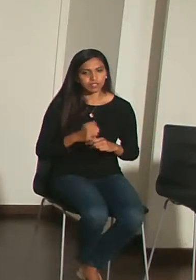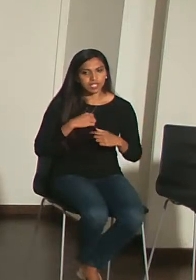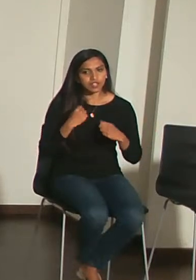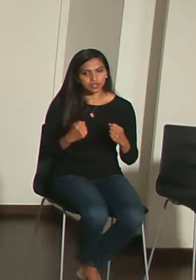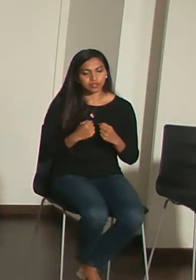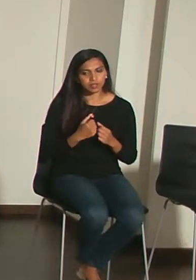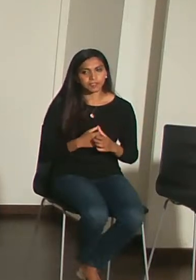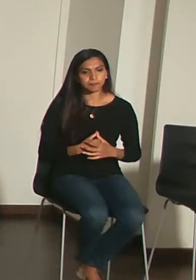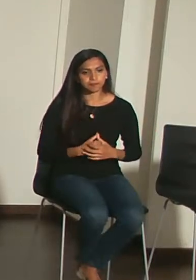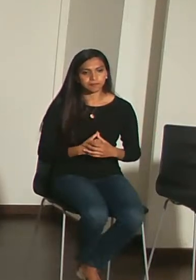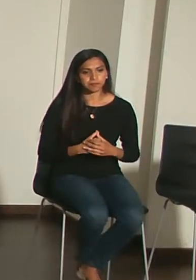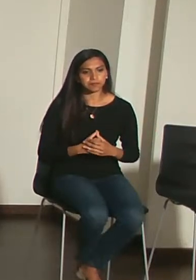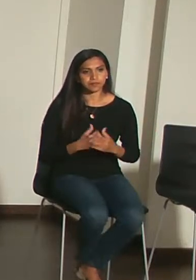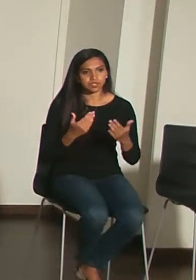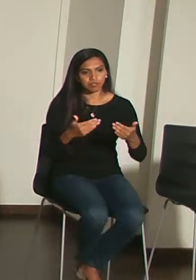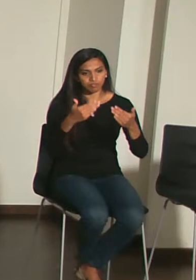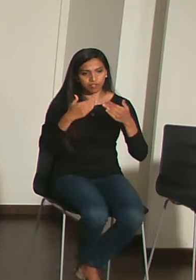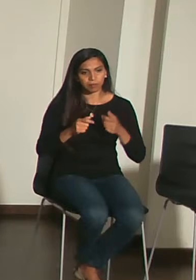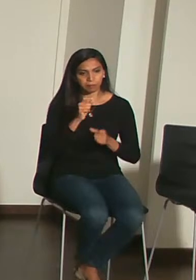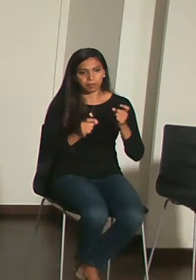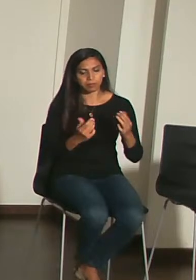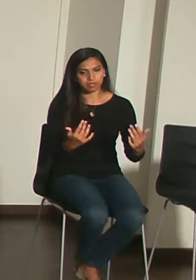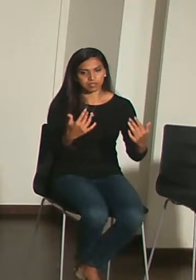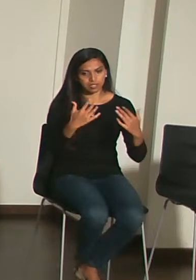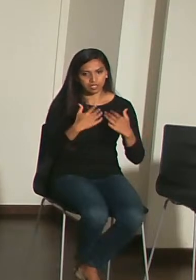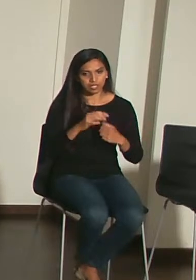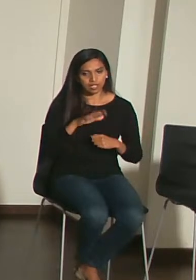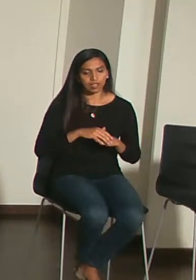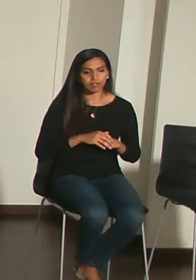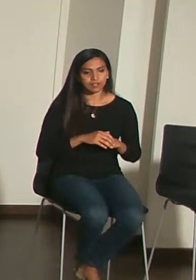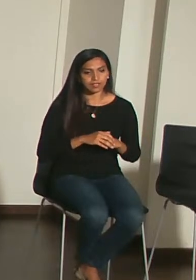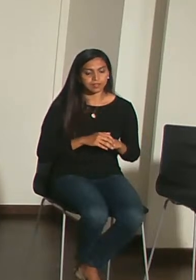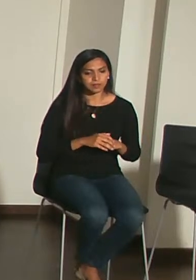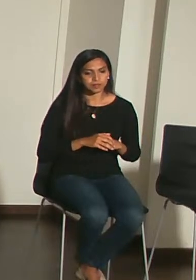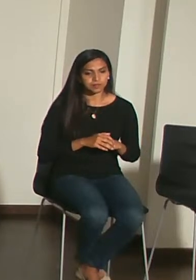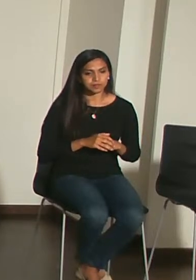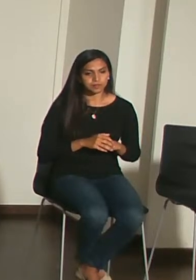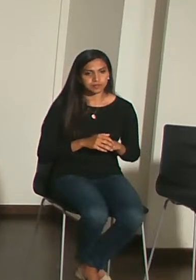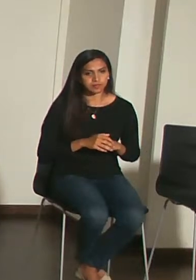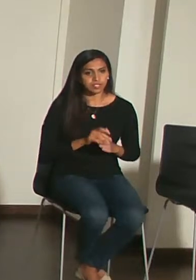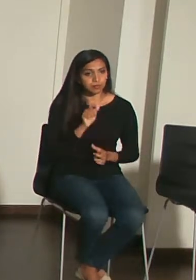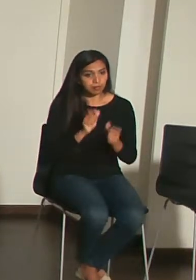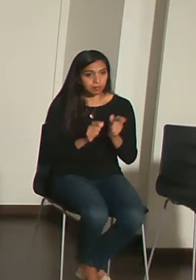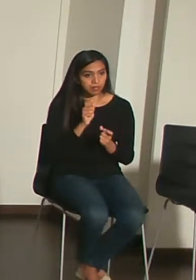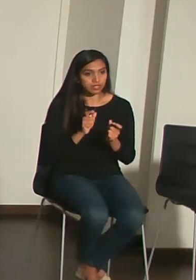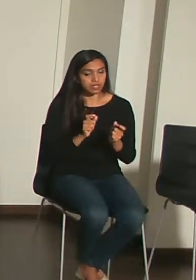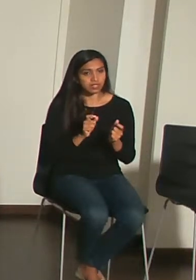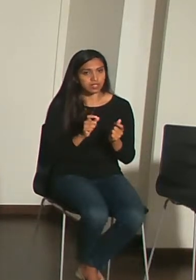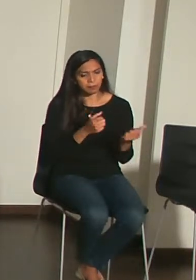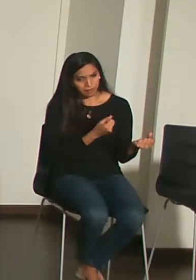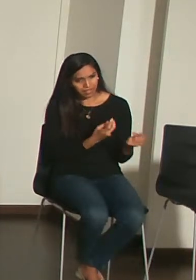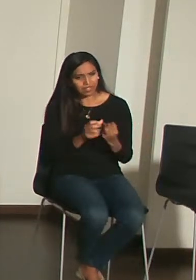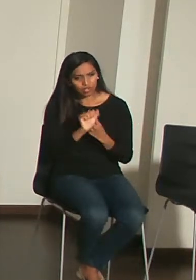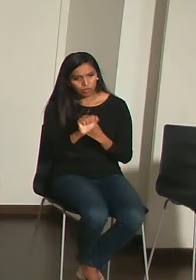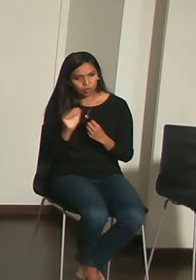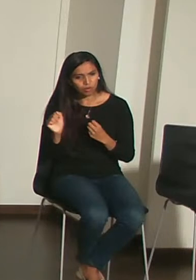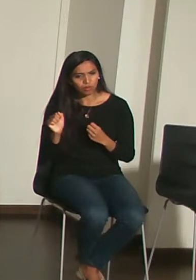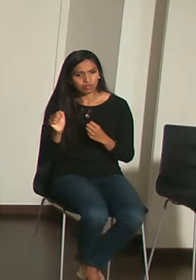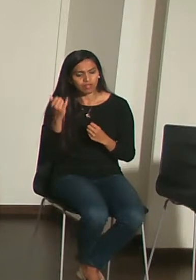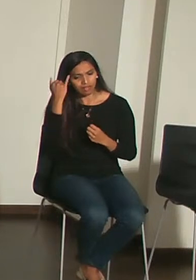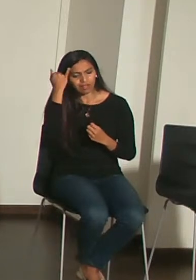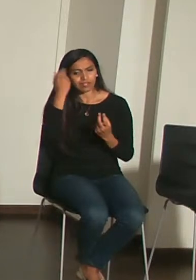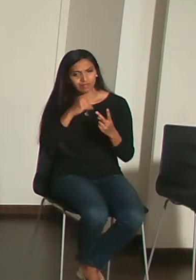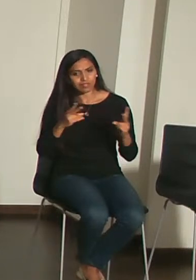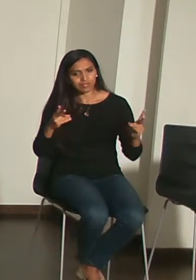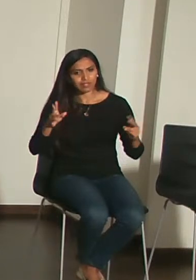along as a program that you can have. Like these kinds of very creative sort of ways of thinking about it. Usually,